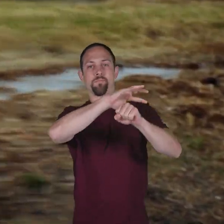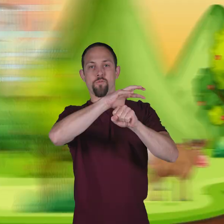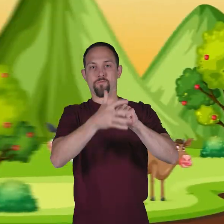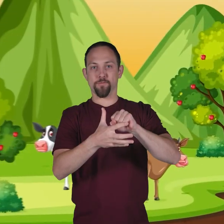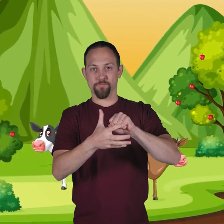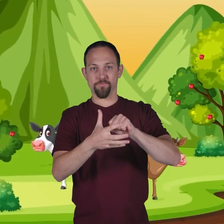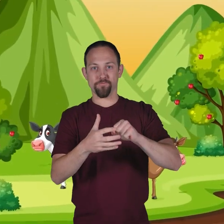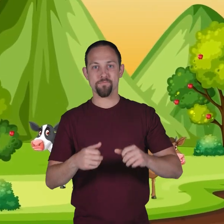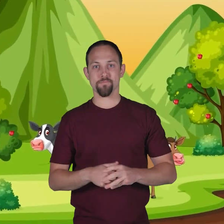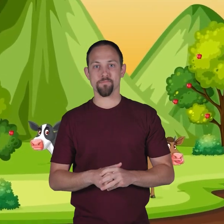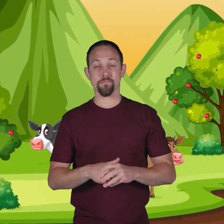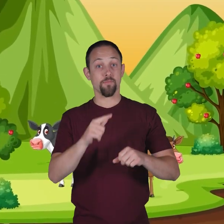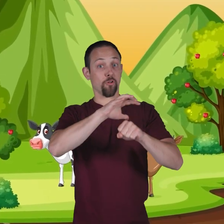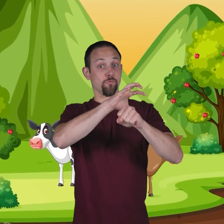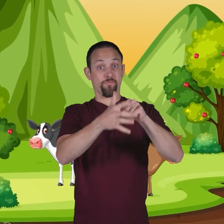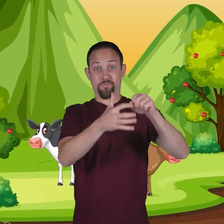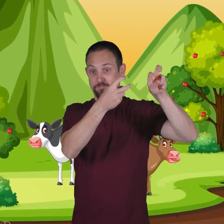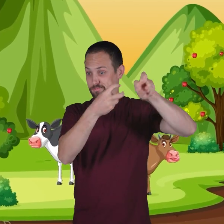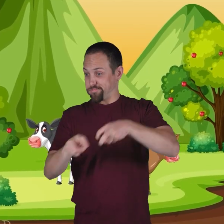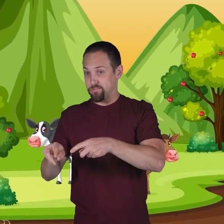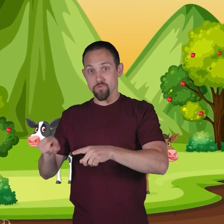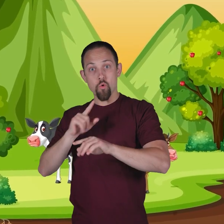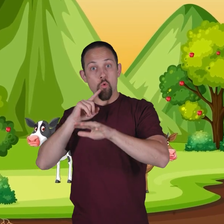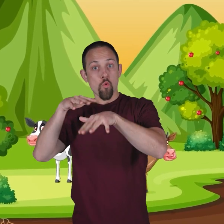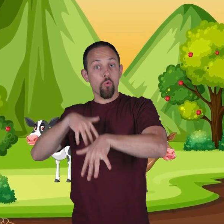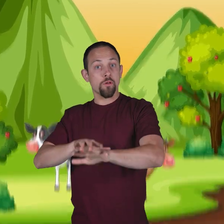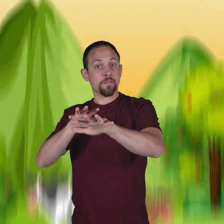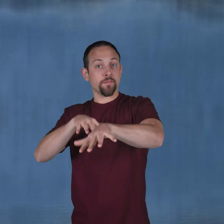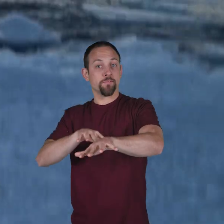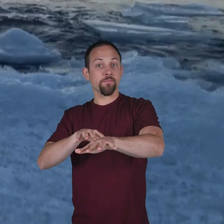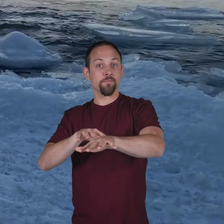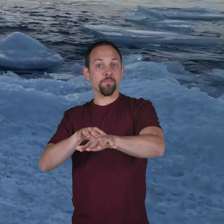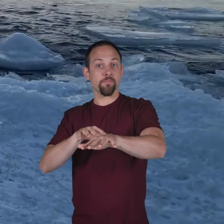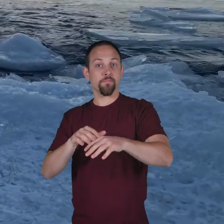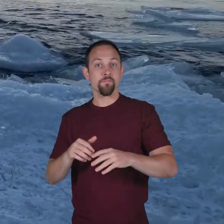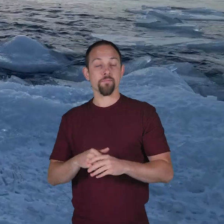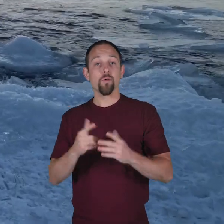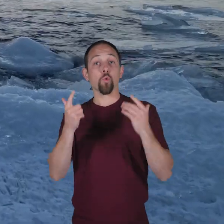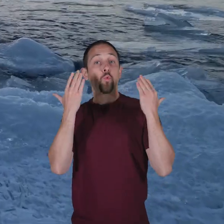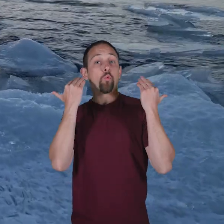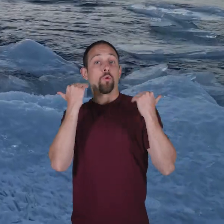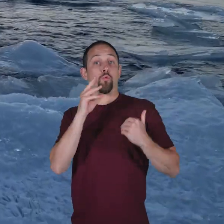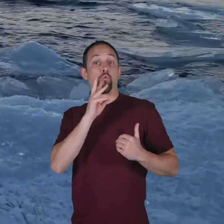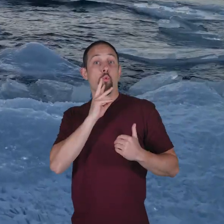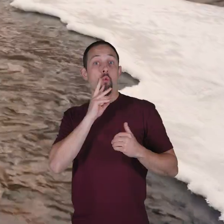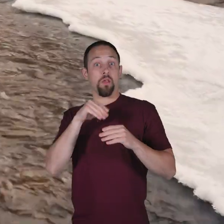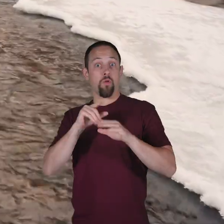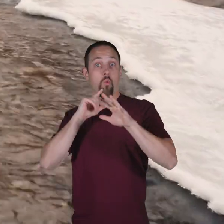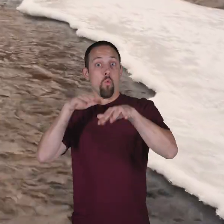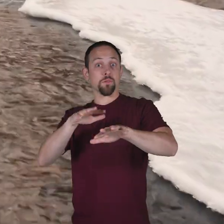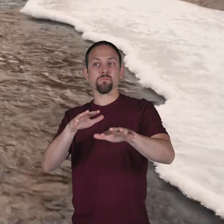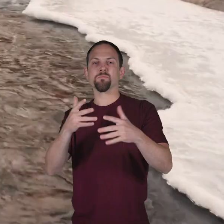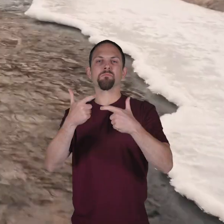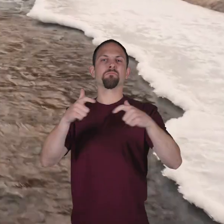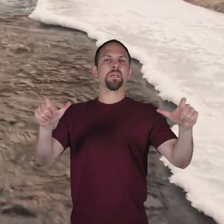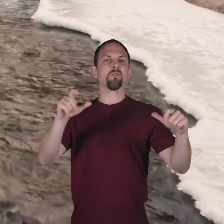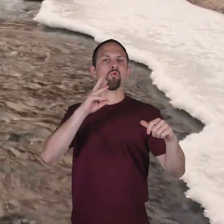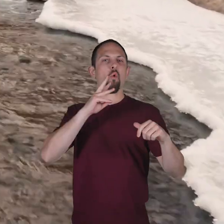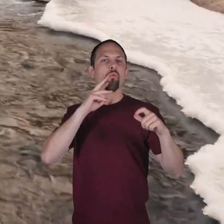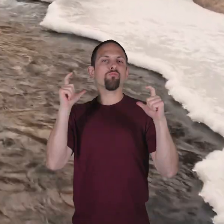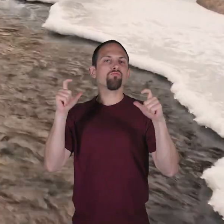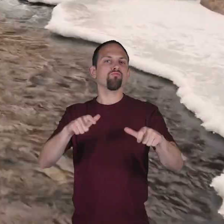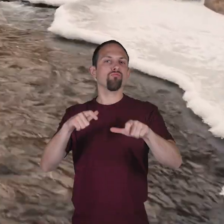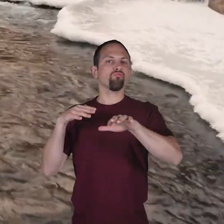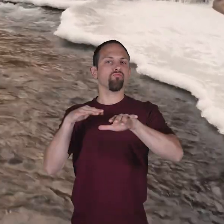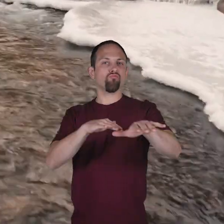atmosphere to oceans the cool water and oceans and other large water